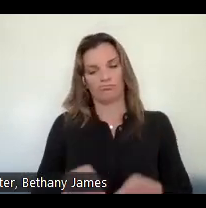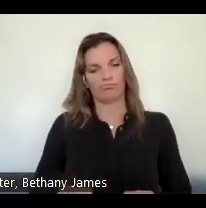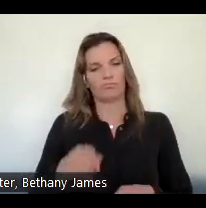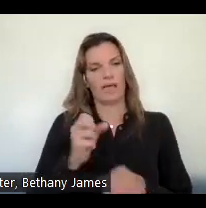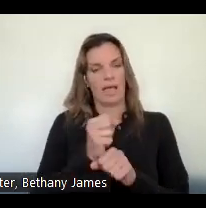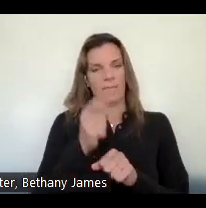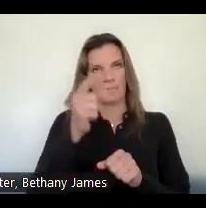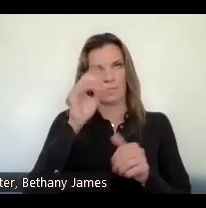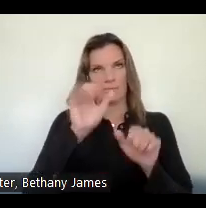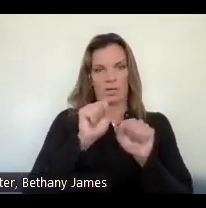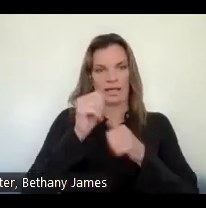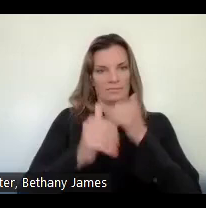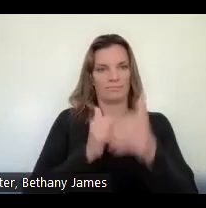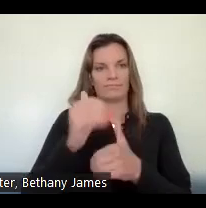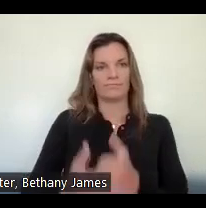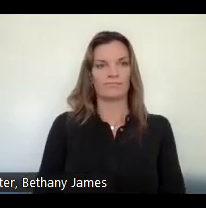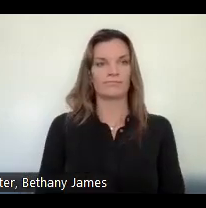individual.